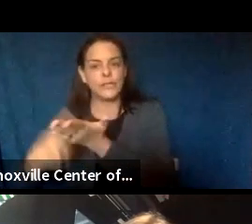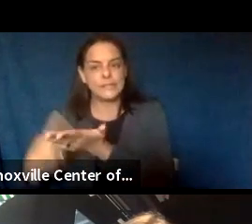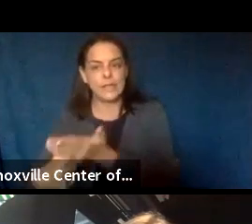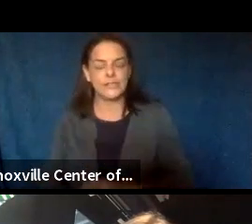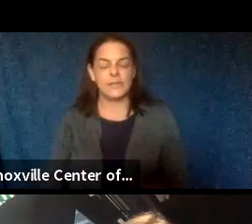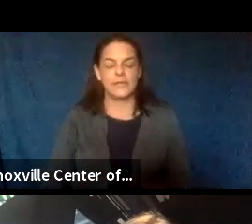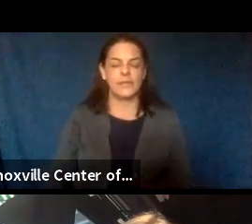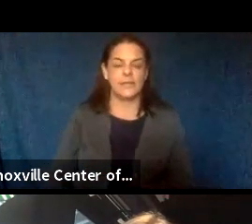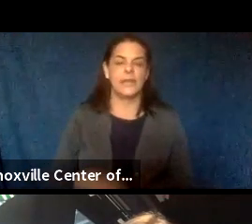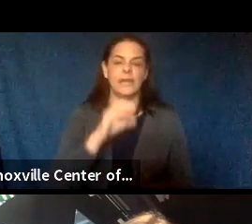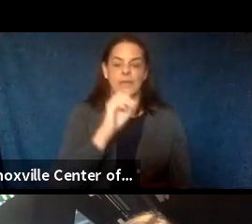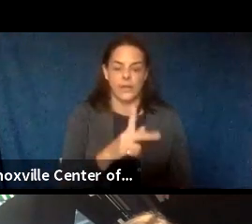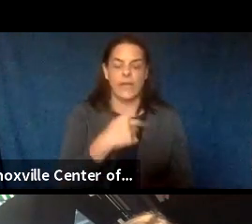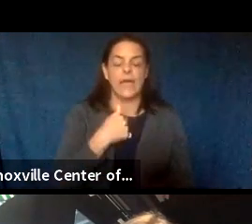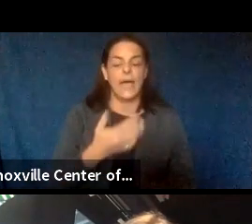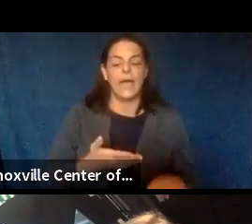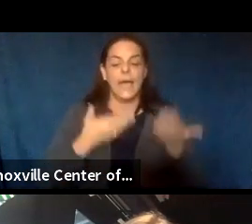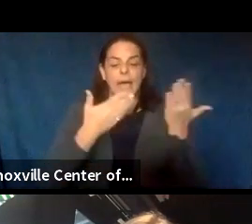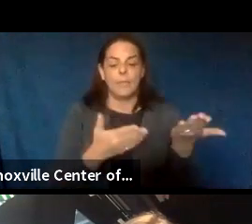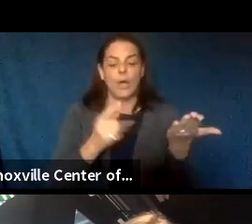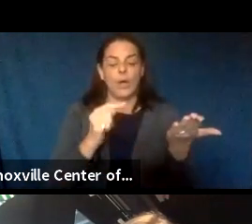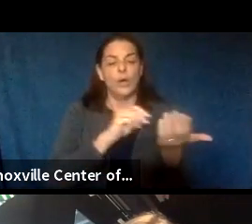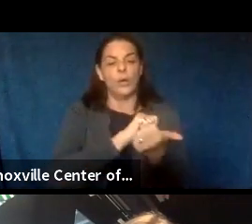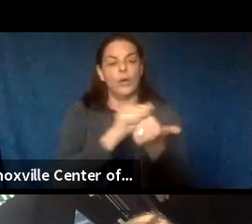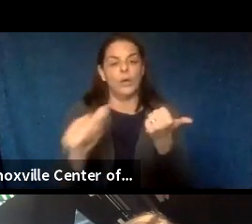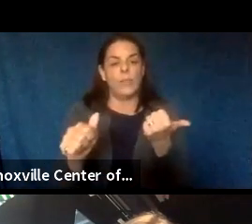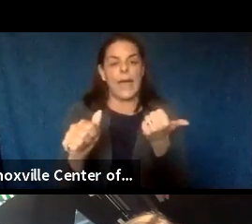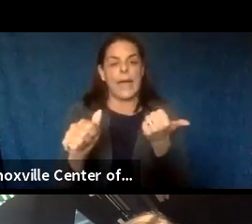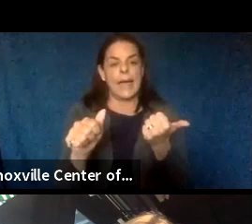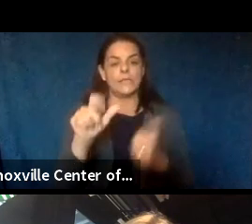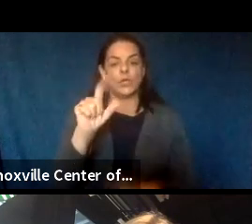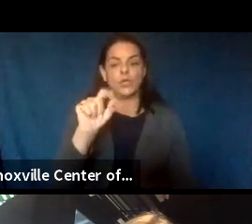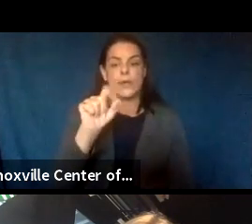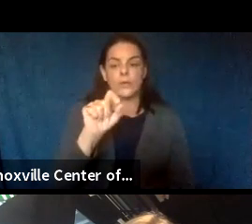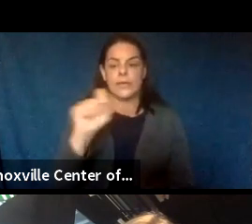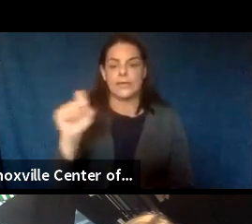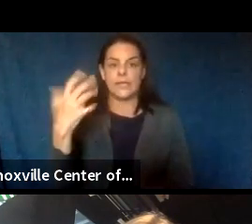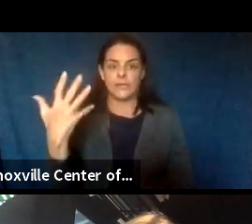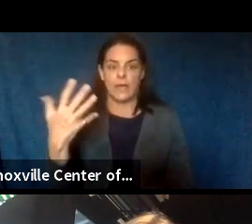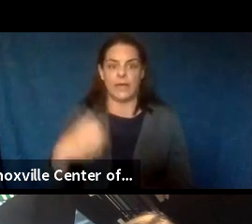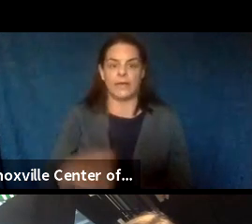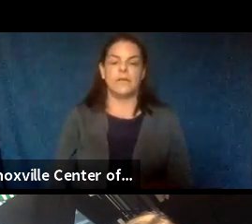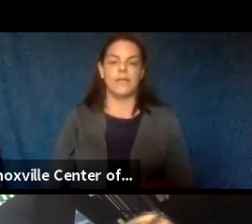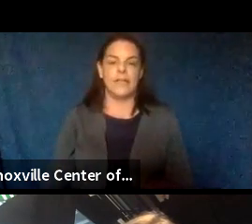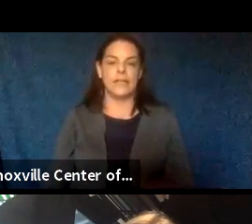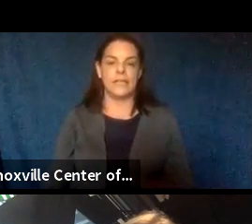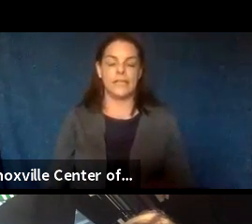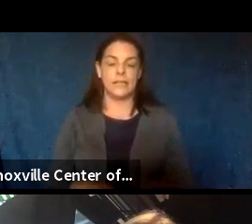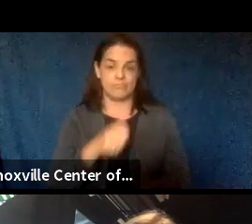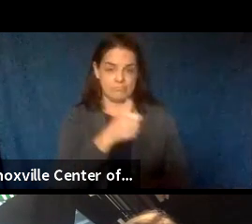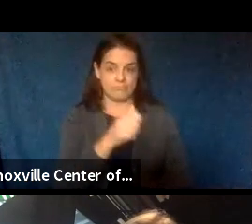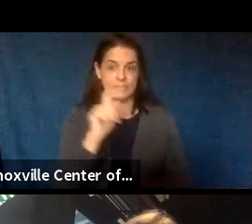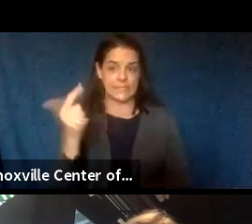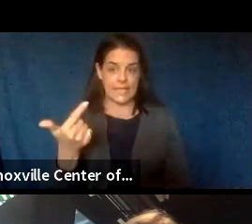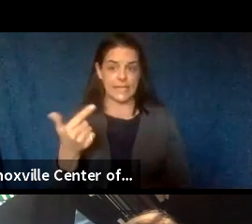how about this? I'll motion to pass 2020-5. Very good.